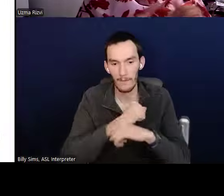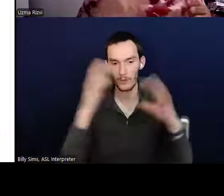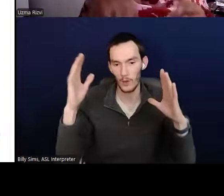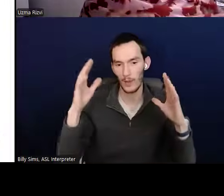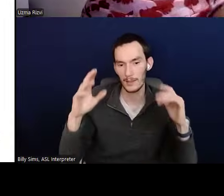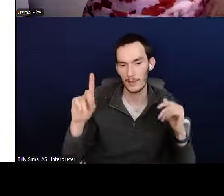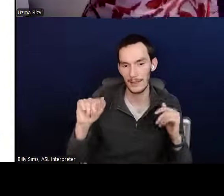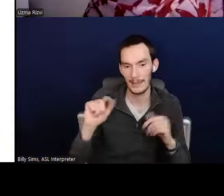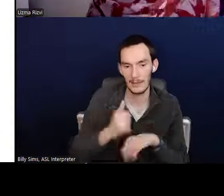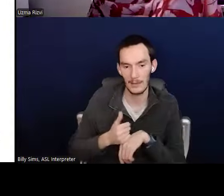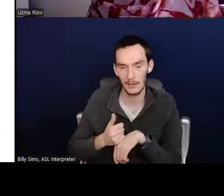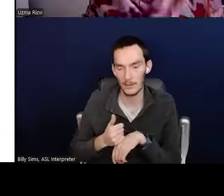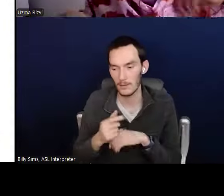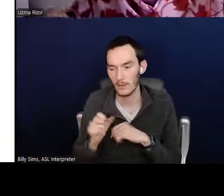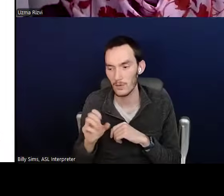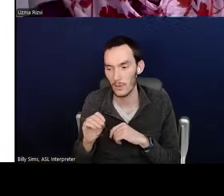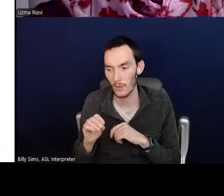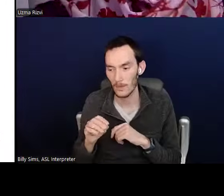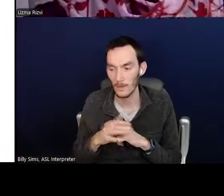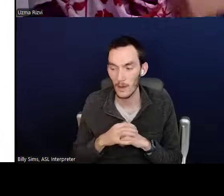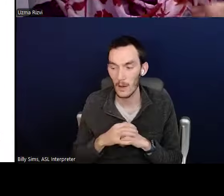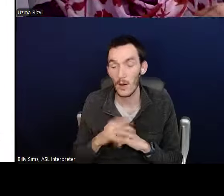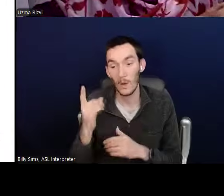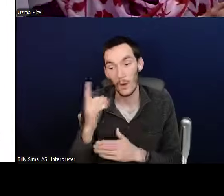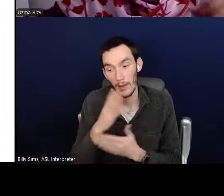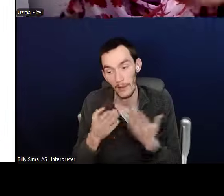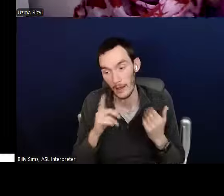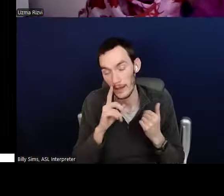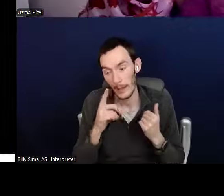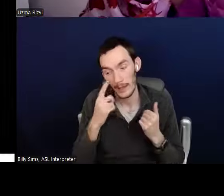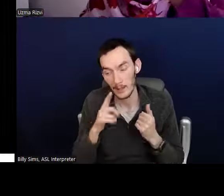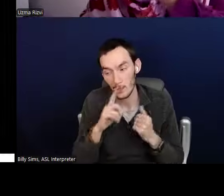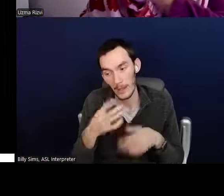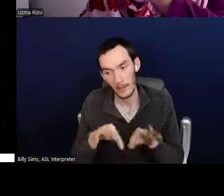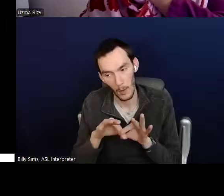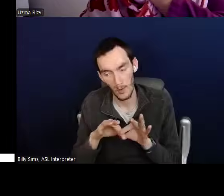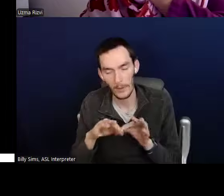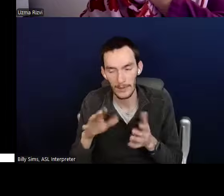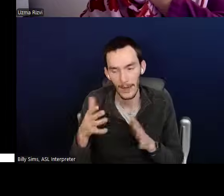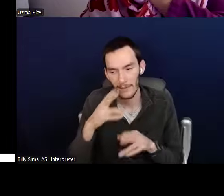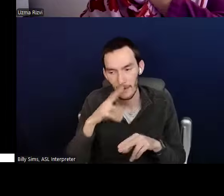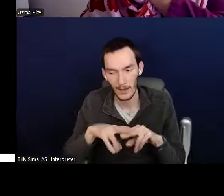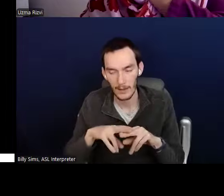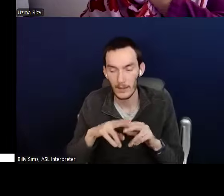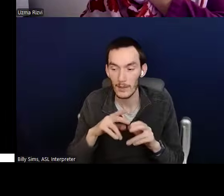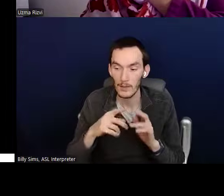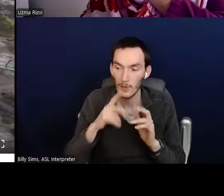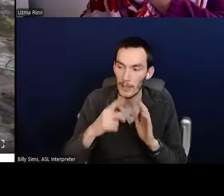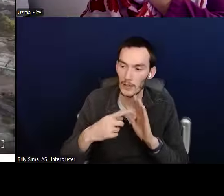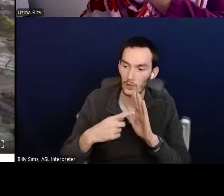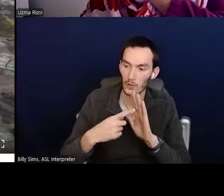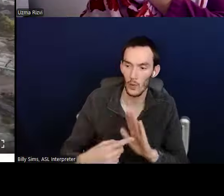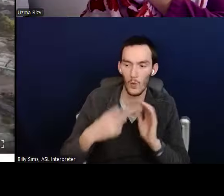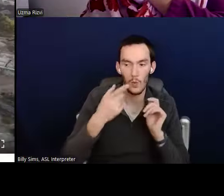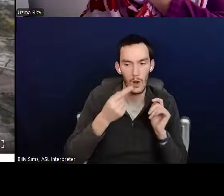with. So one of the things that I think is always kind of important and somewhat fun to do is to really get a sense of the